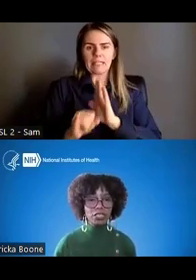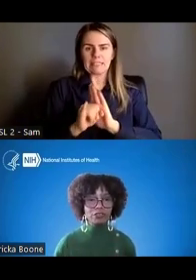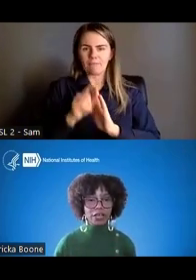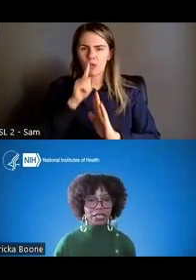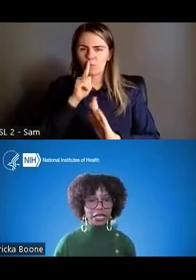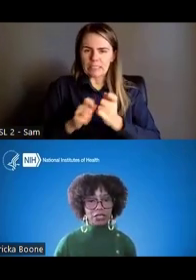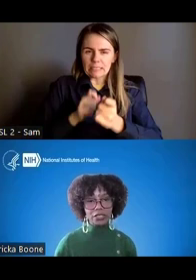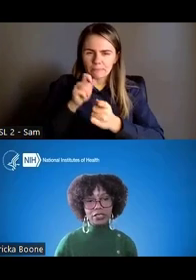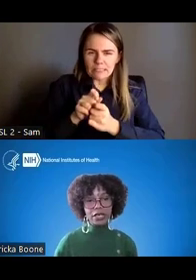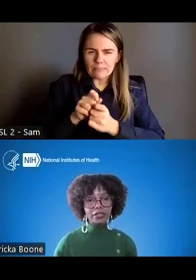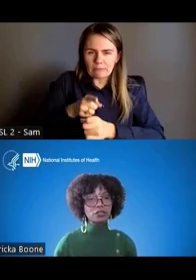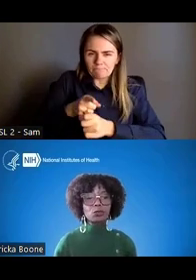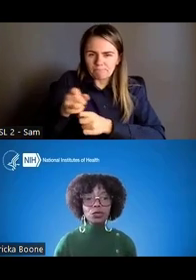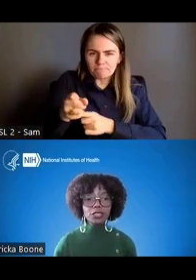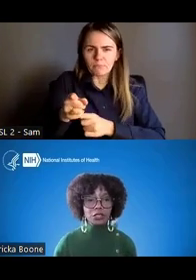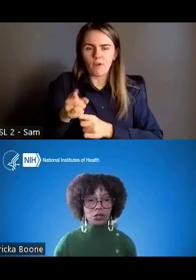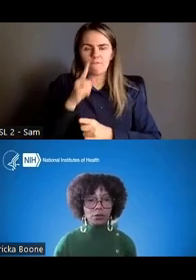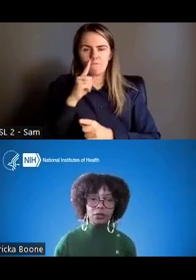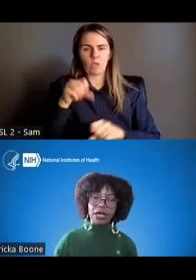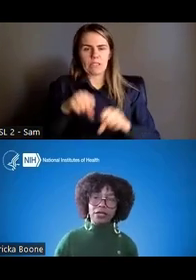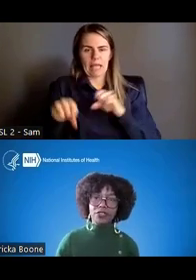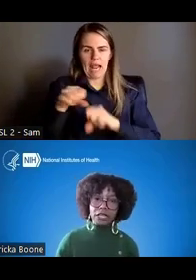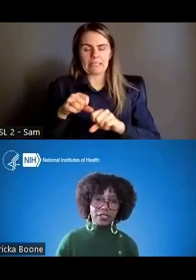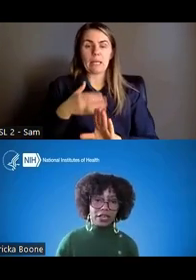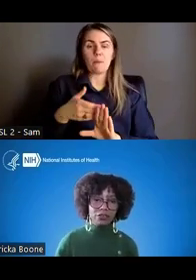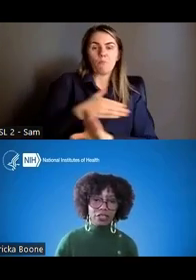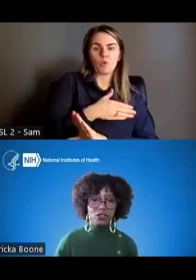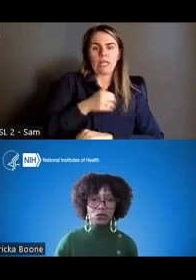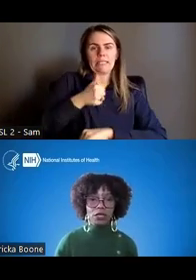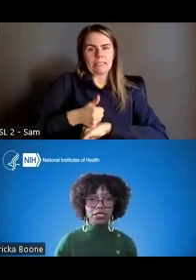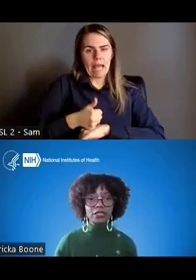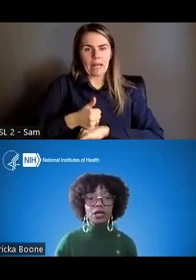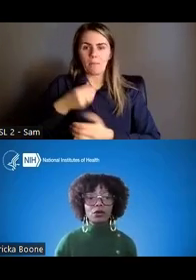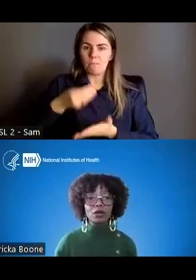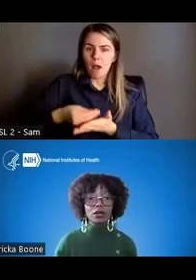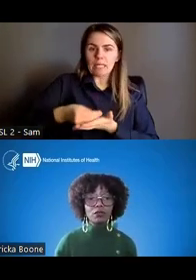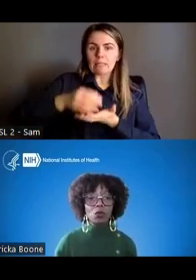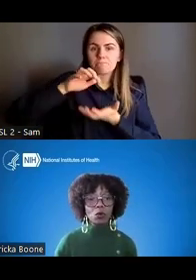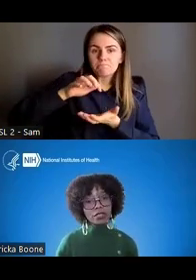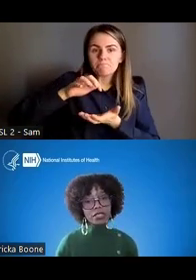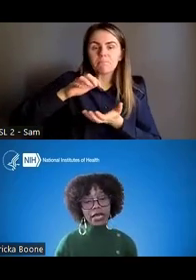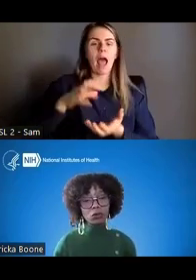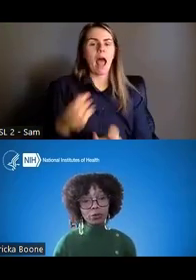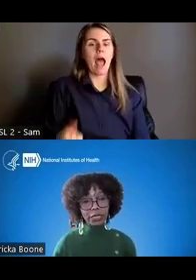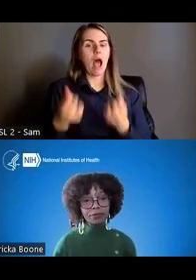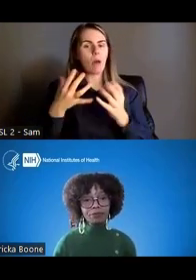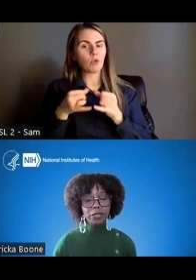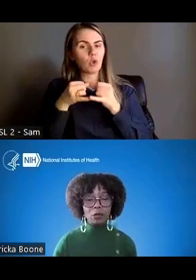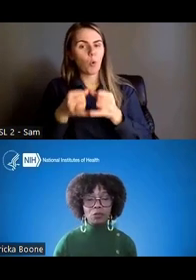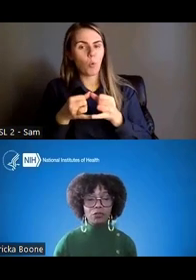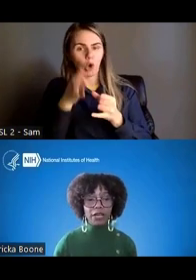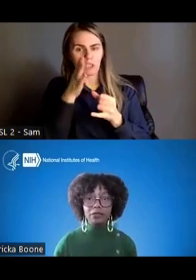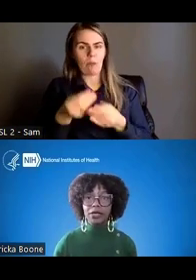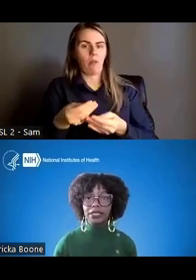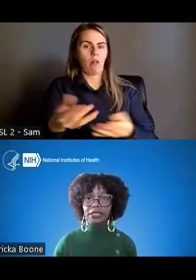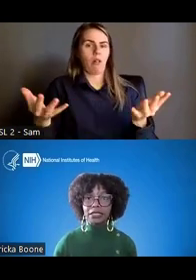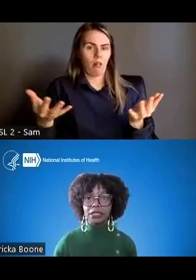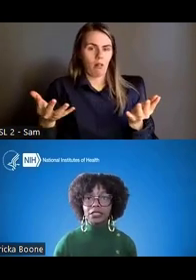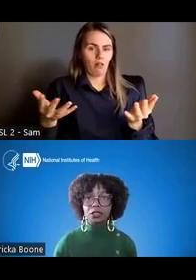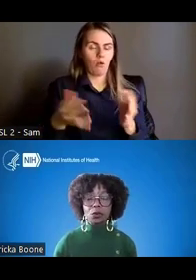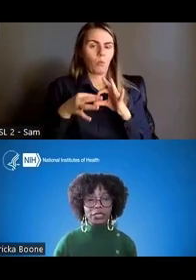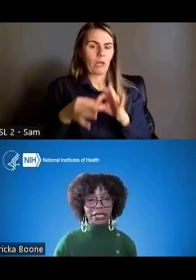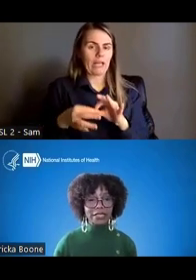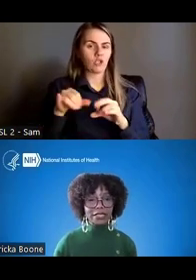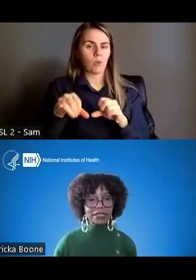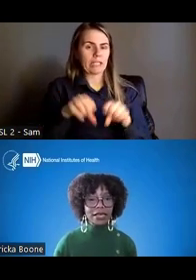specific predefined areas. There's the predetermined amount of set-aside funds, as well as number of awards that will be provided by